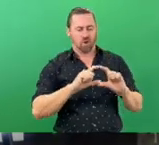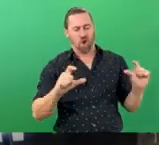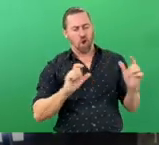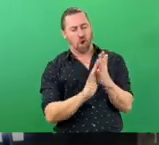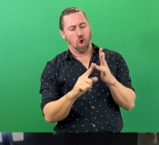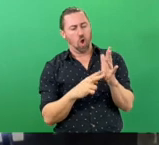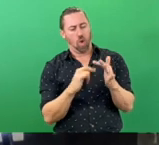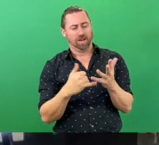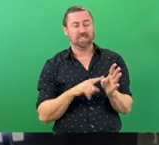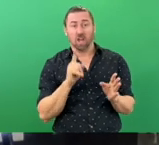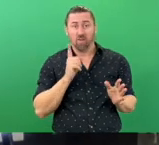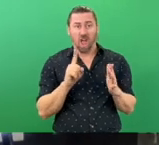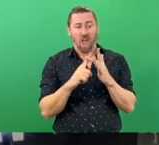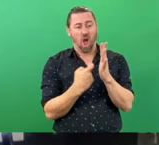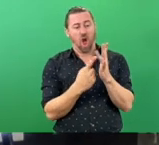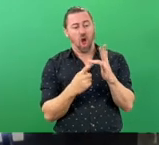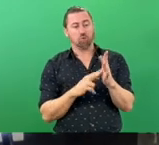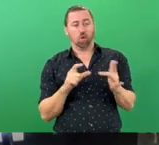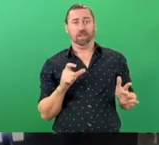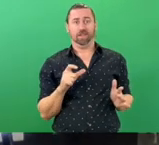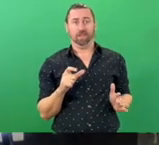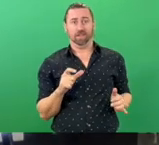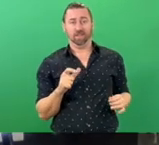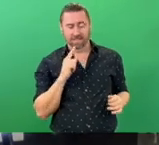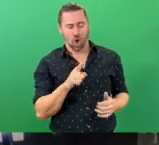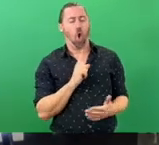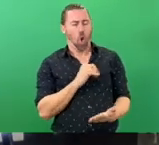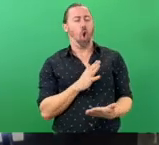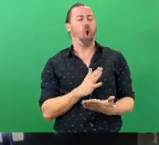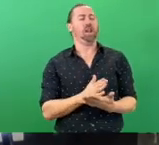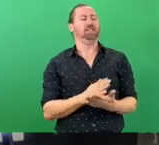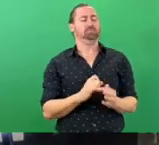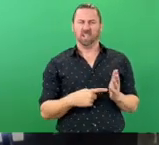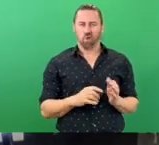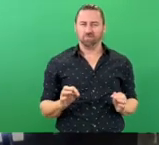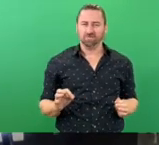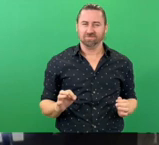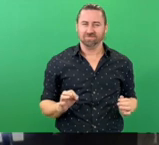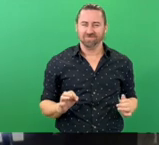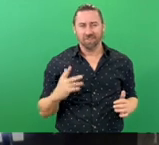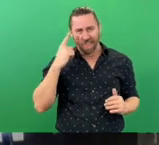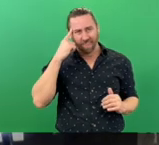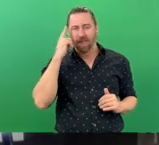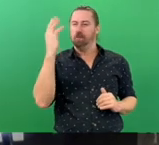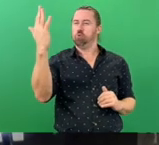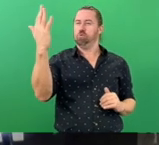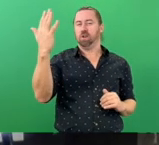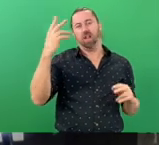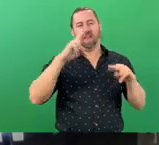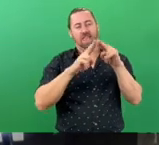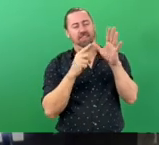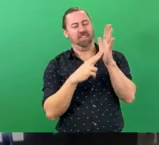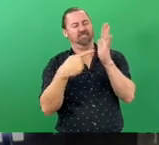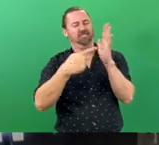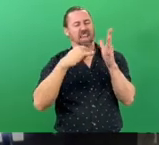written below it is the irony of that, right? And I also think about the narrative quality of mirrors, the